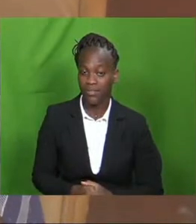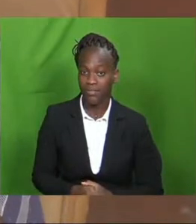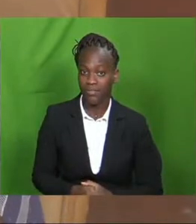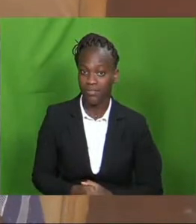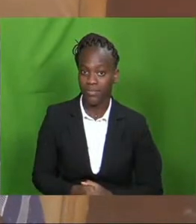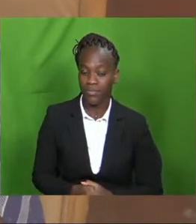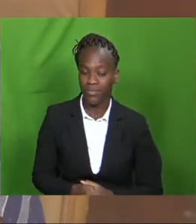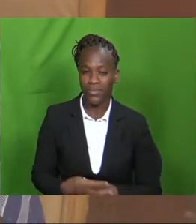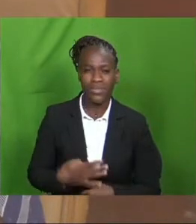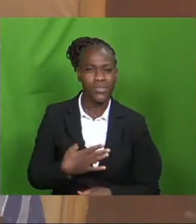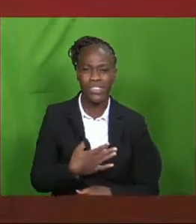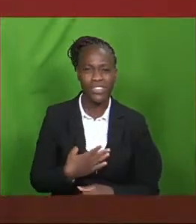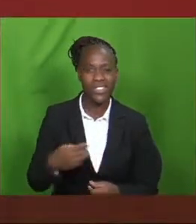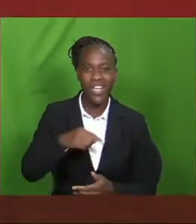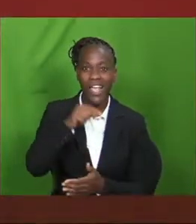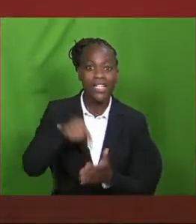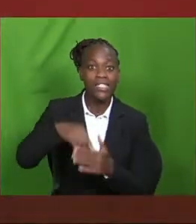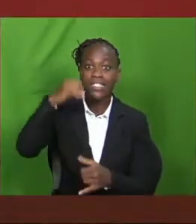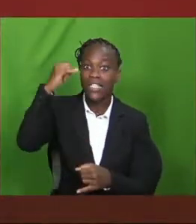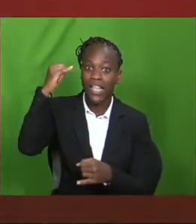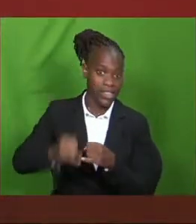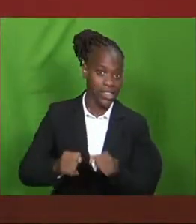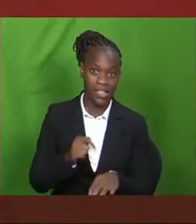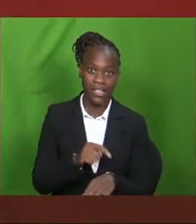let this be the last.